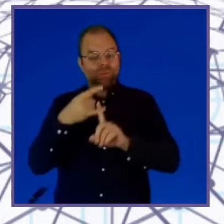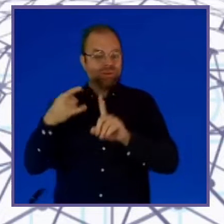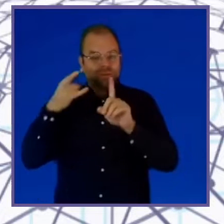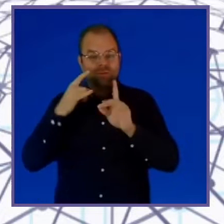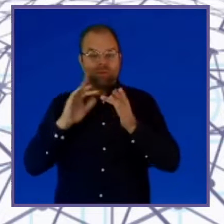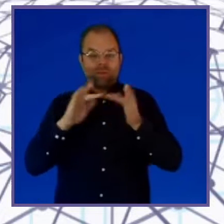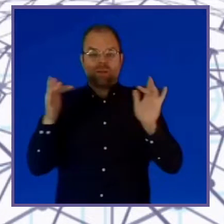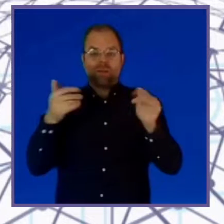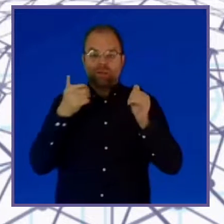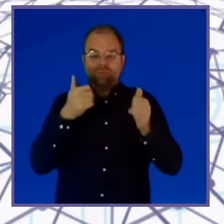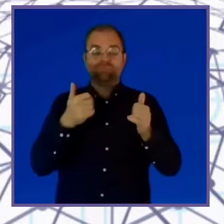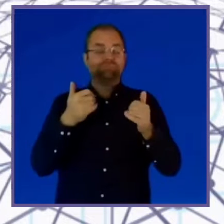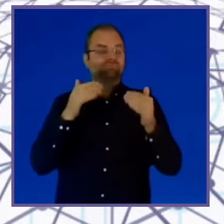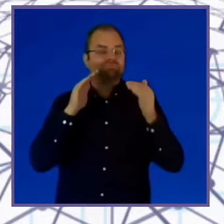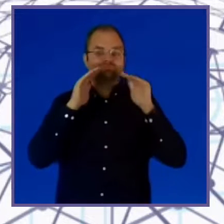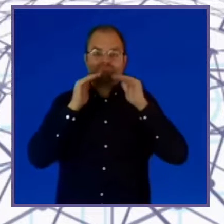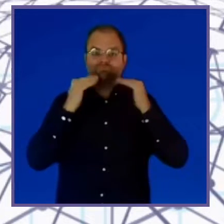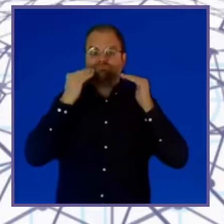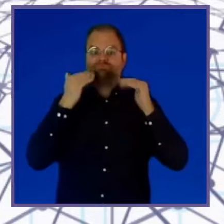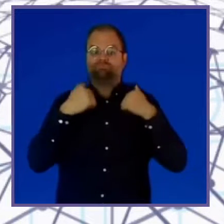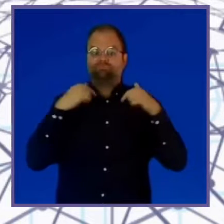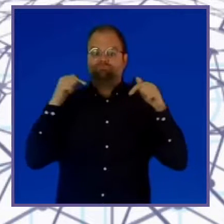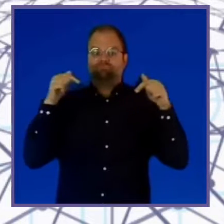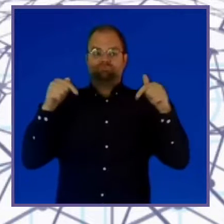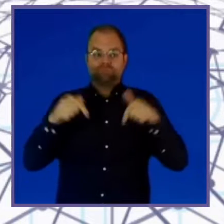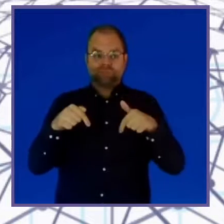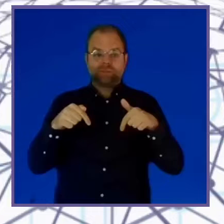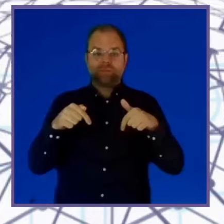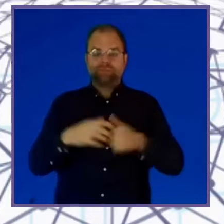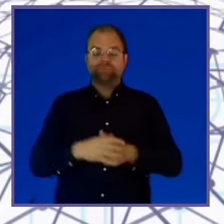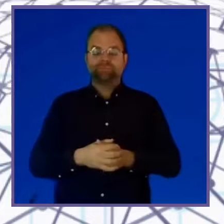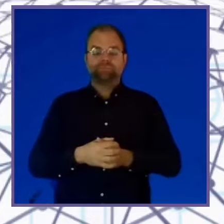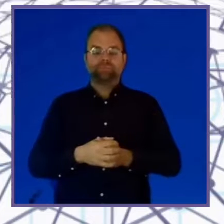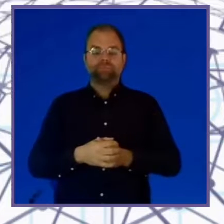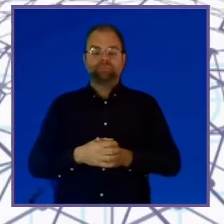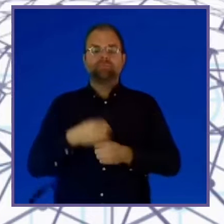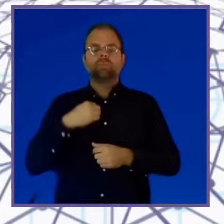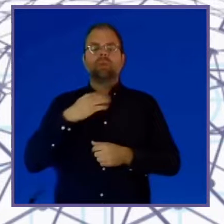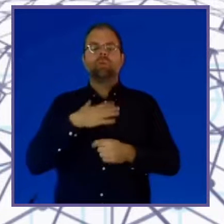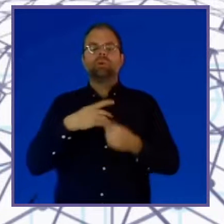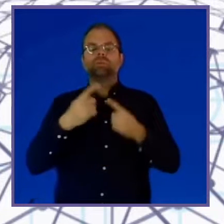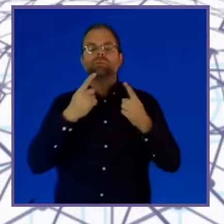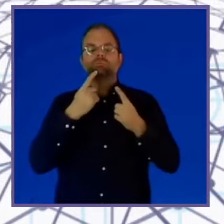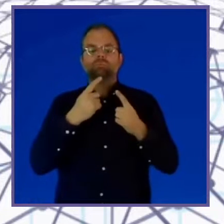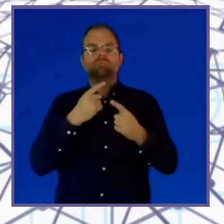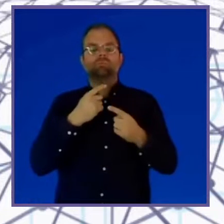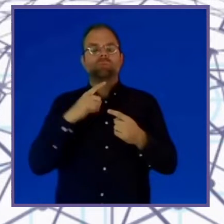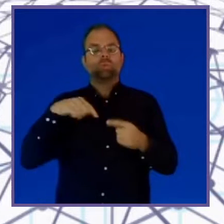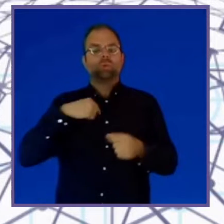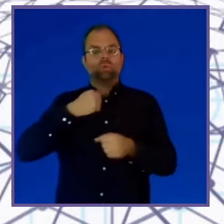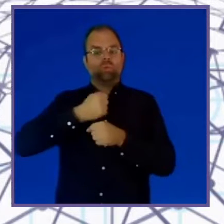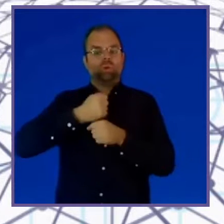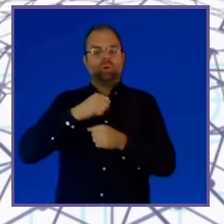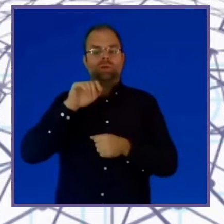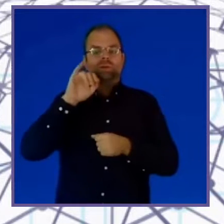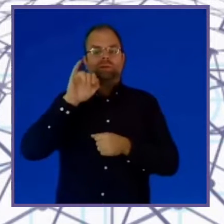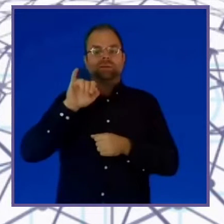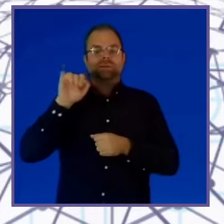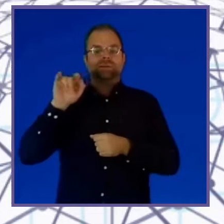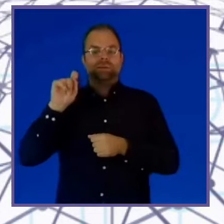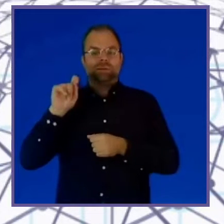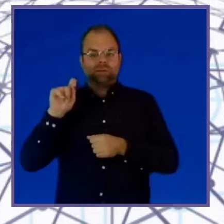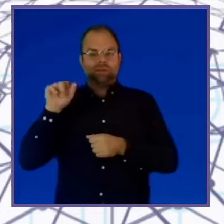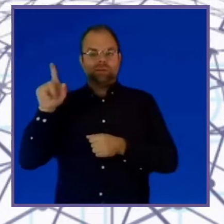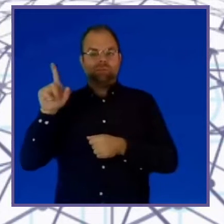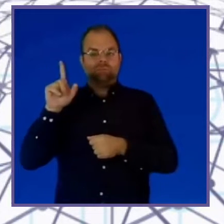there, and I have been working in assistive devices for people with